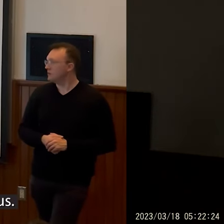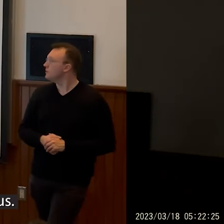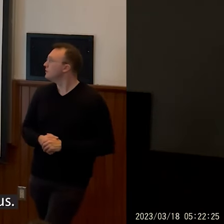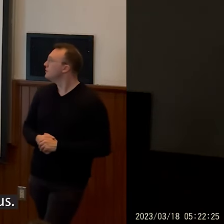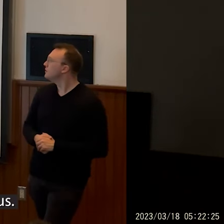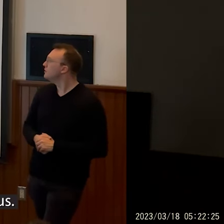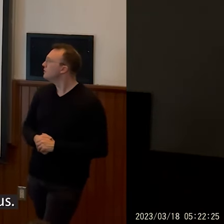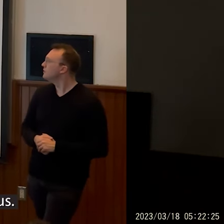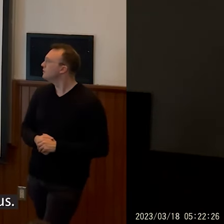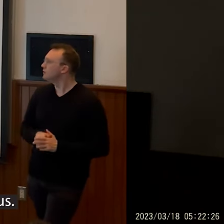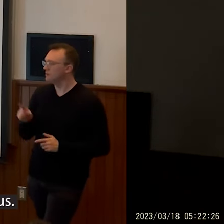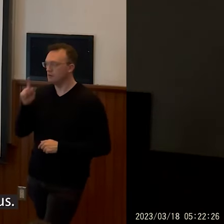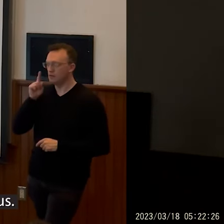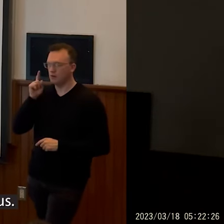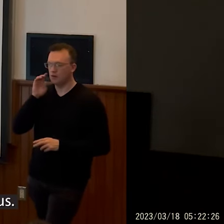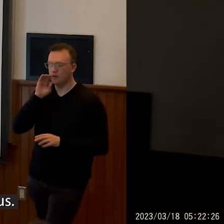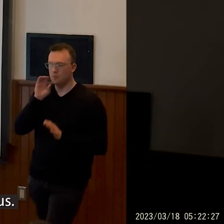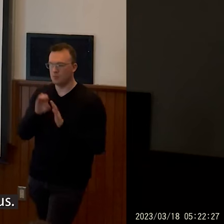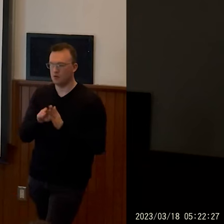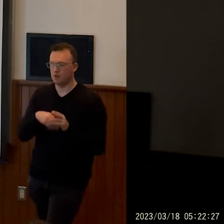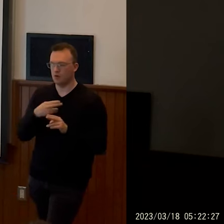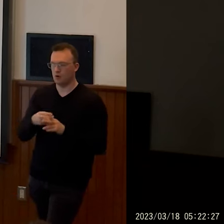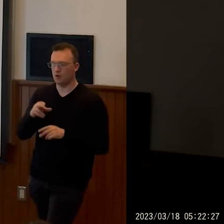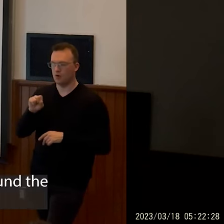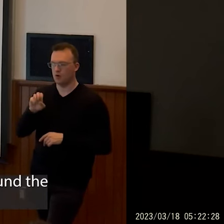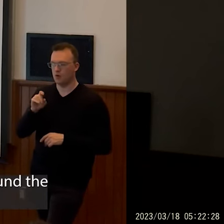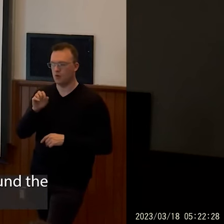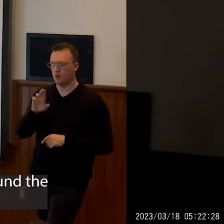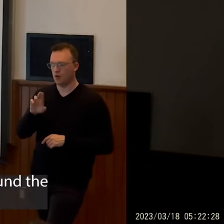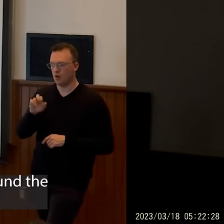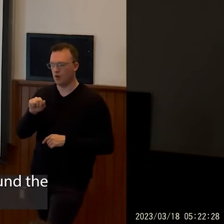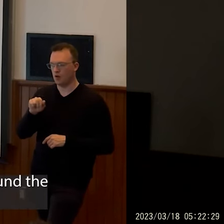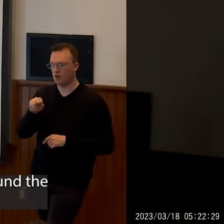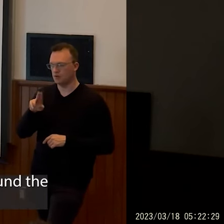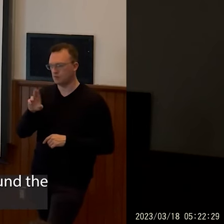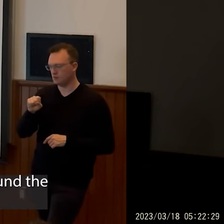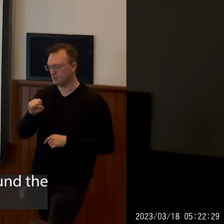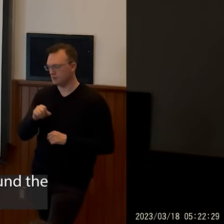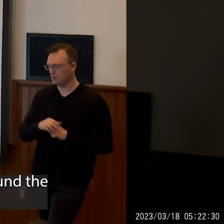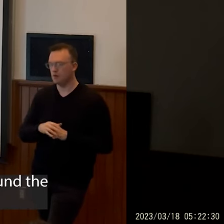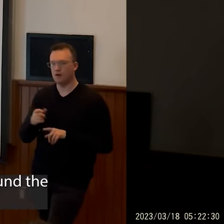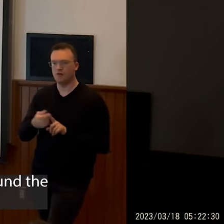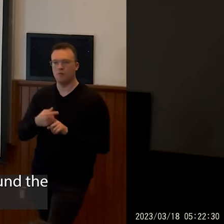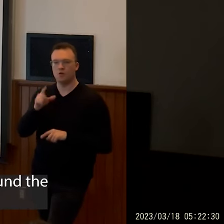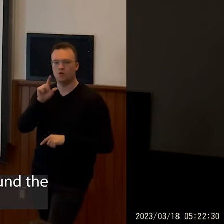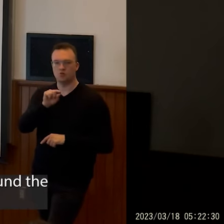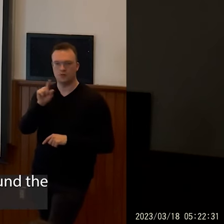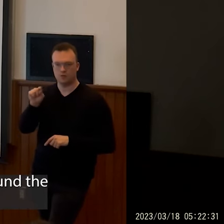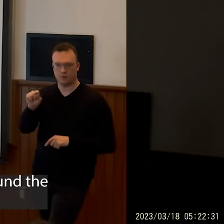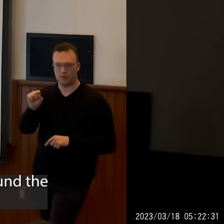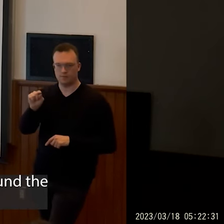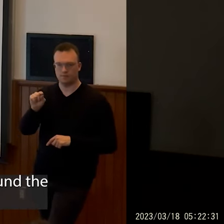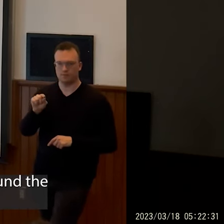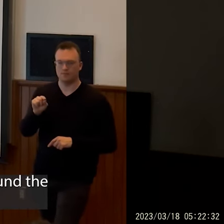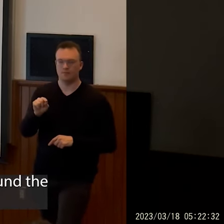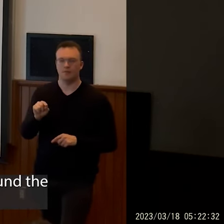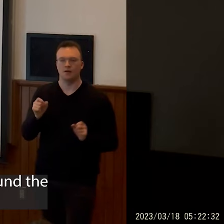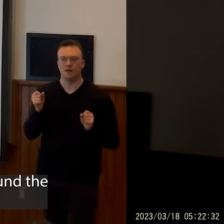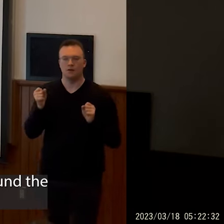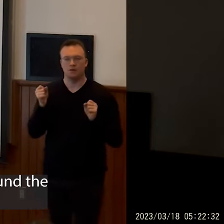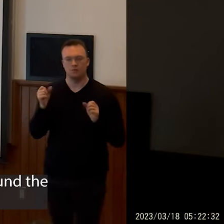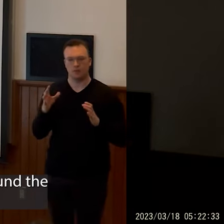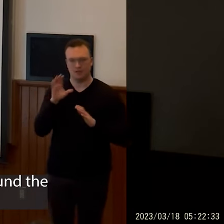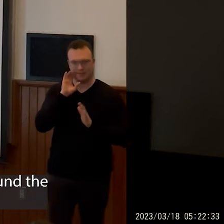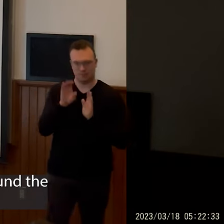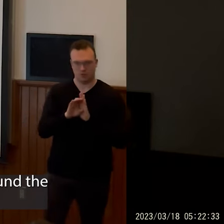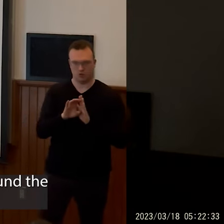And this image is called Solar Anus. I'm from 2020. So a lot of the